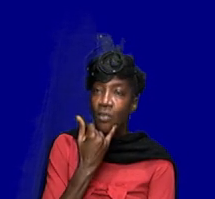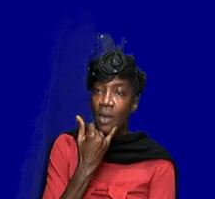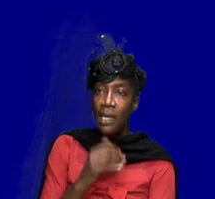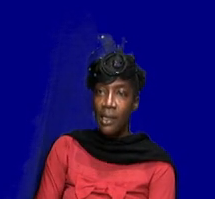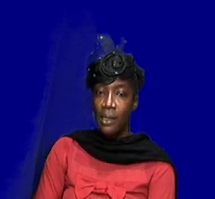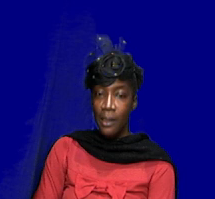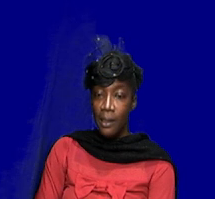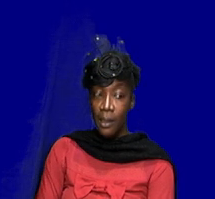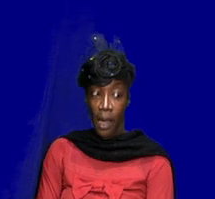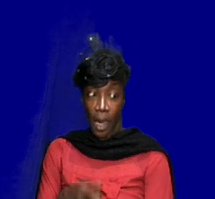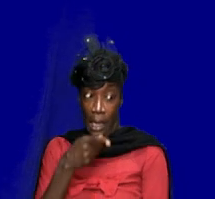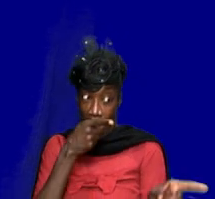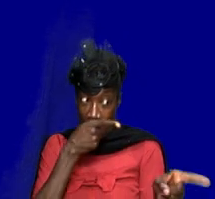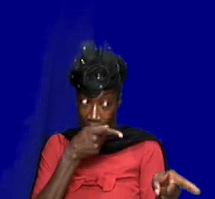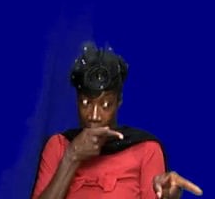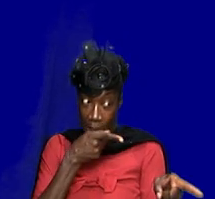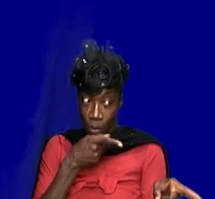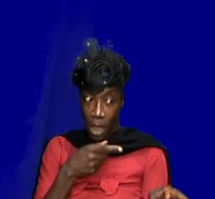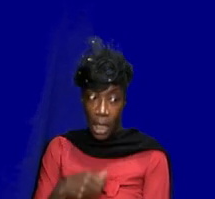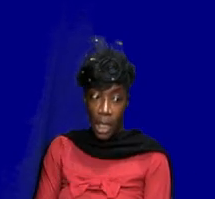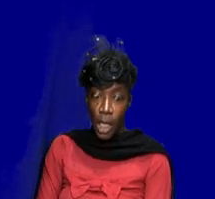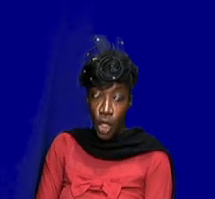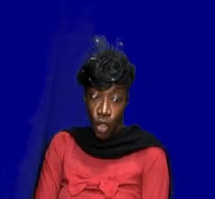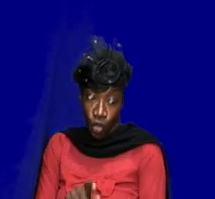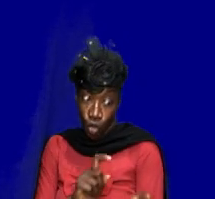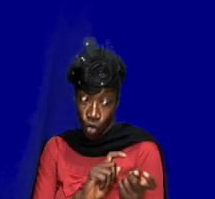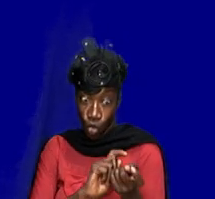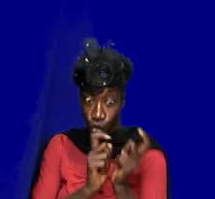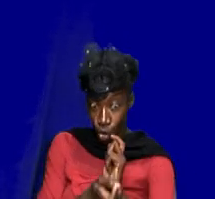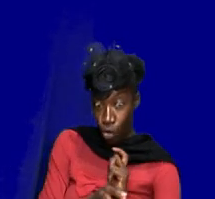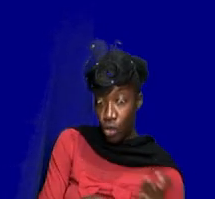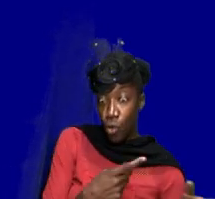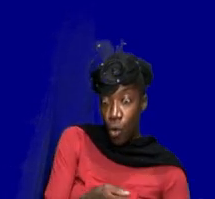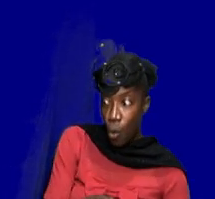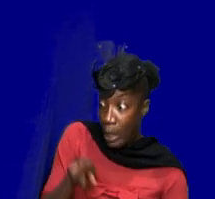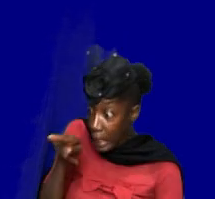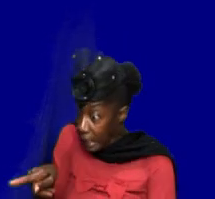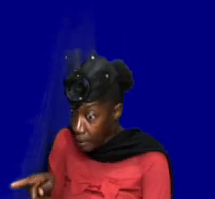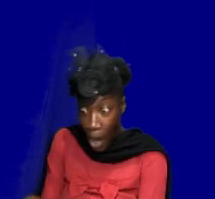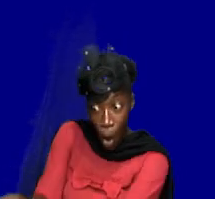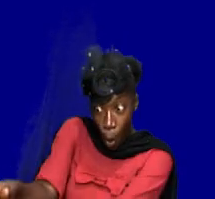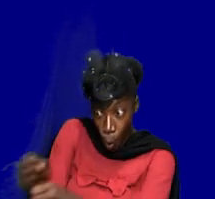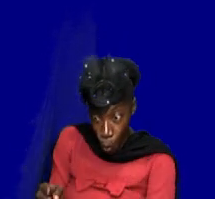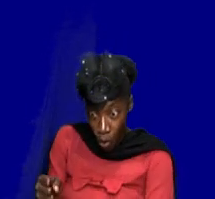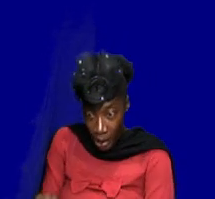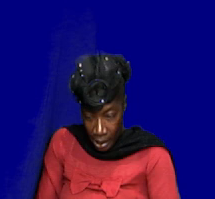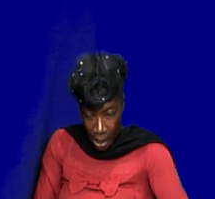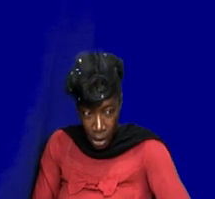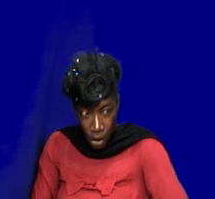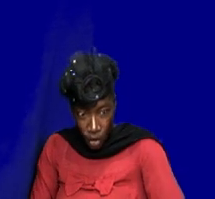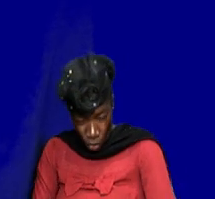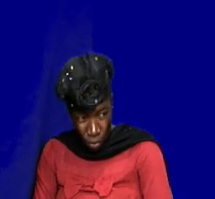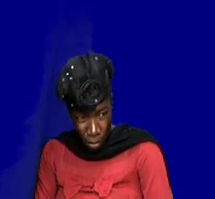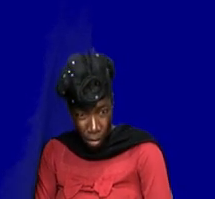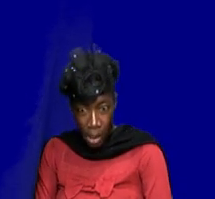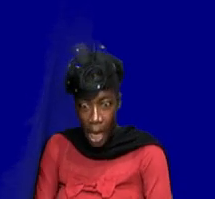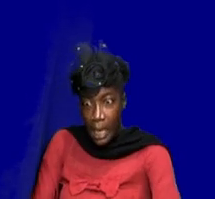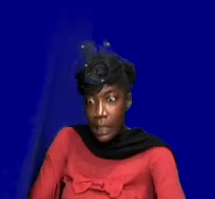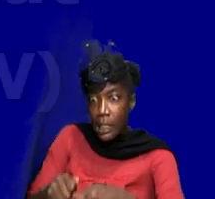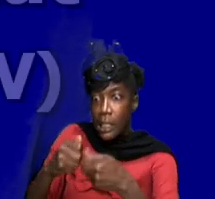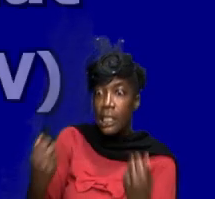as Samuel turned about to go away, he laid hold on the skirt of his mantle, and it